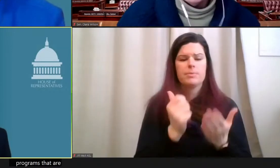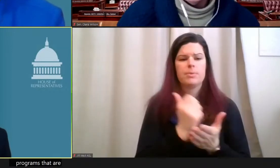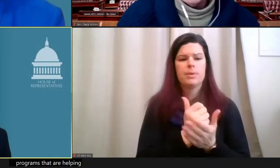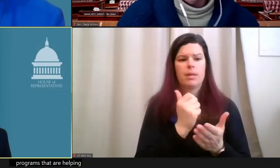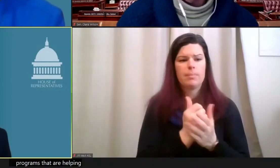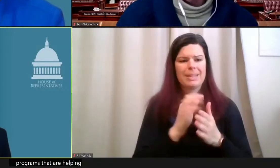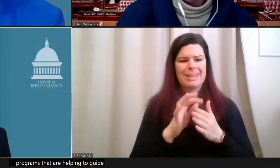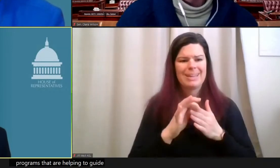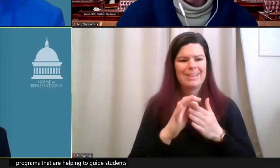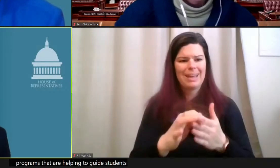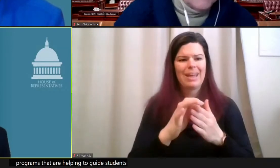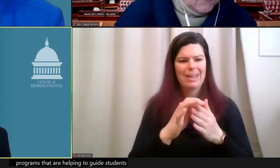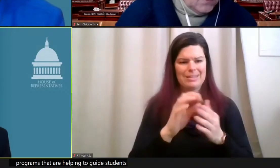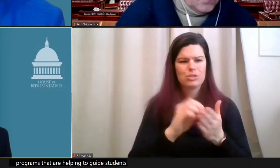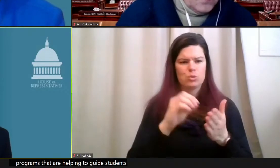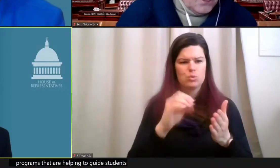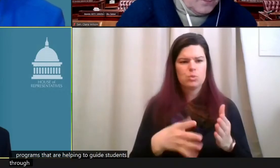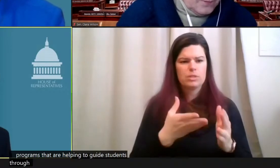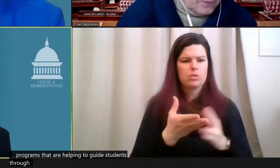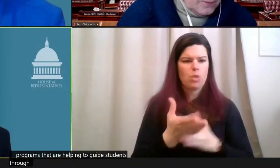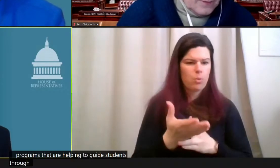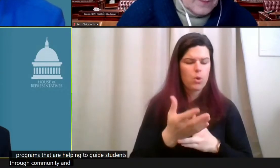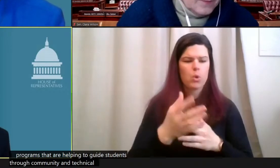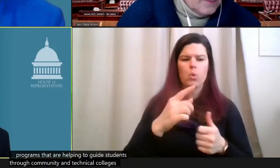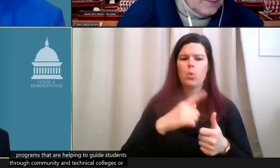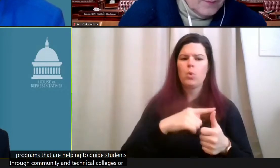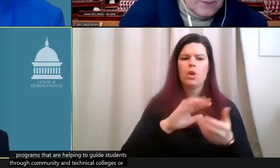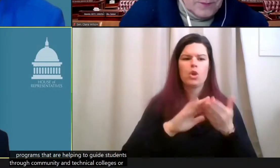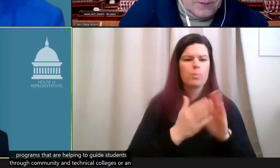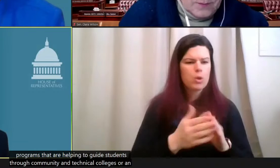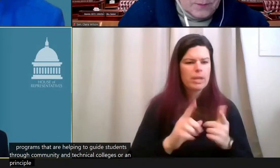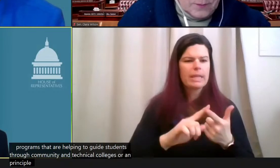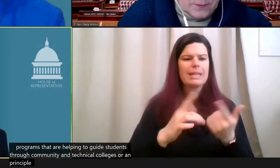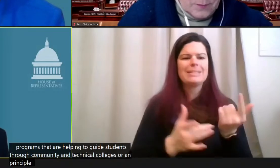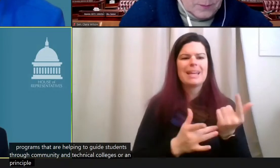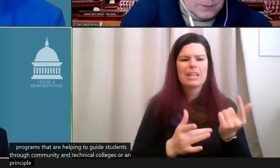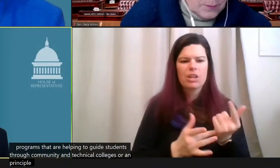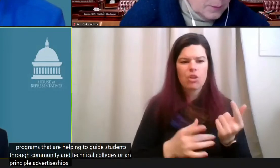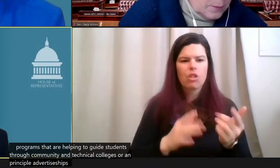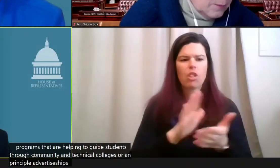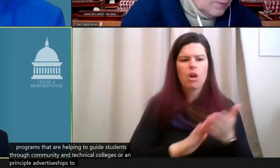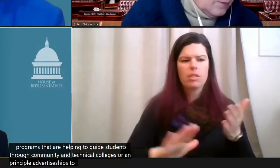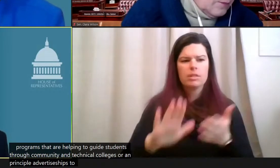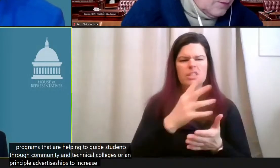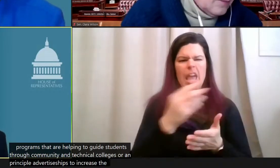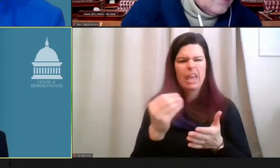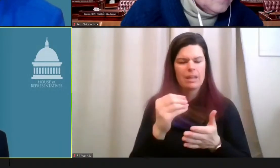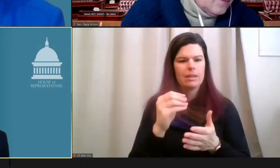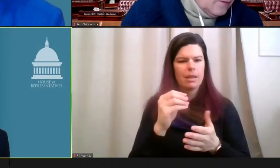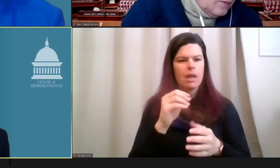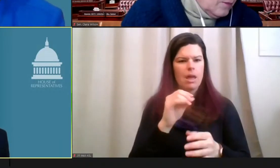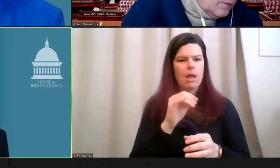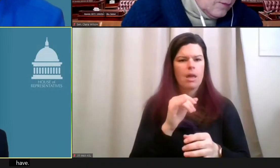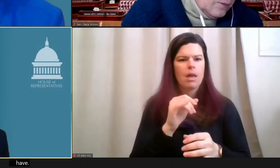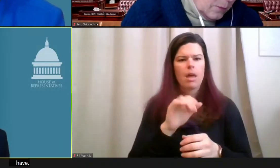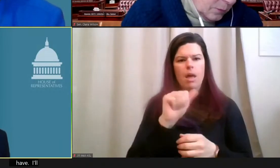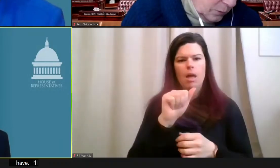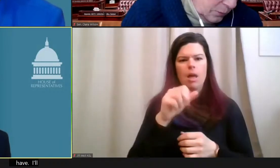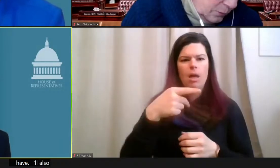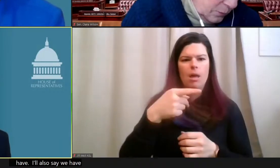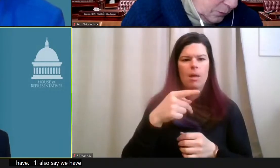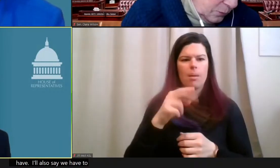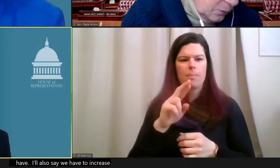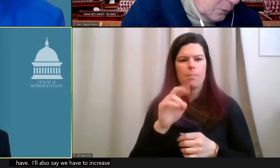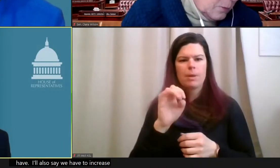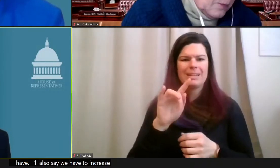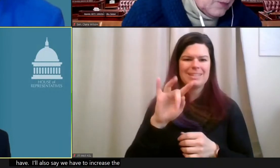and technical colleges or apprenticeships and increase the supports that they have. I'll also say we have to increase the capacity